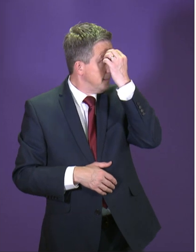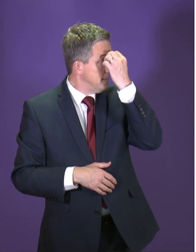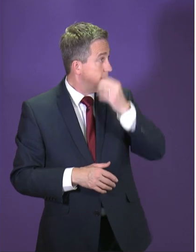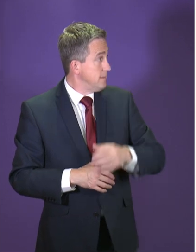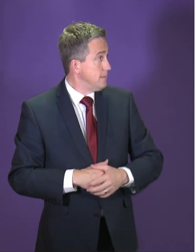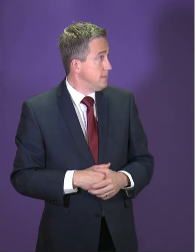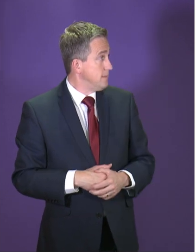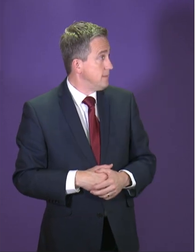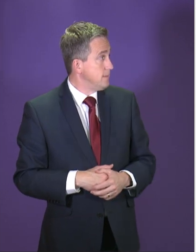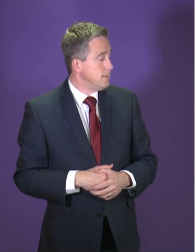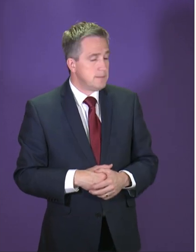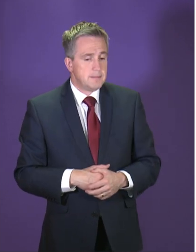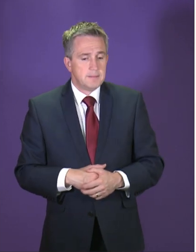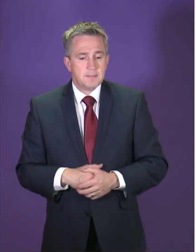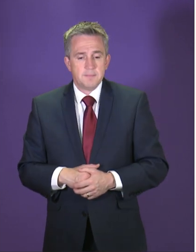There you are.